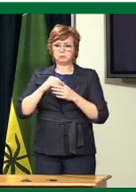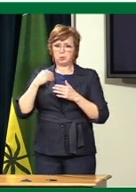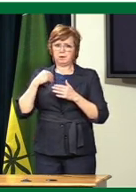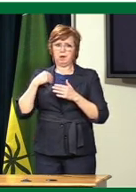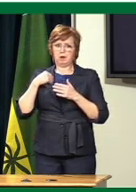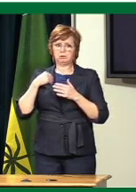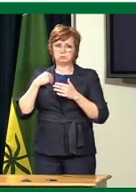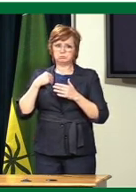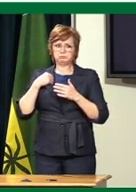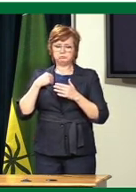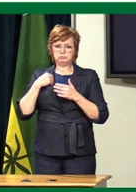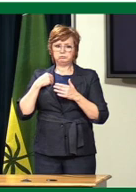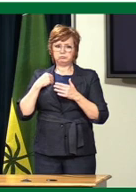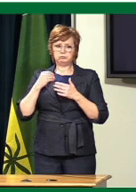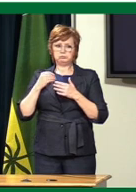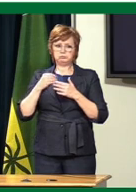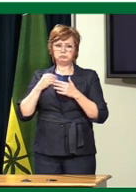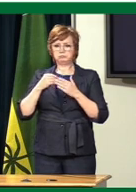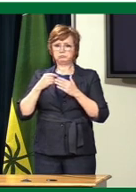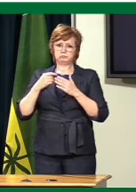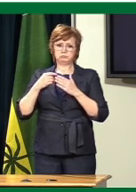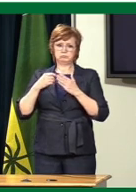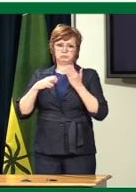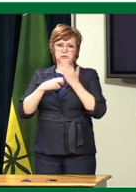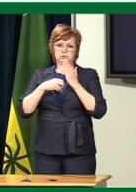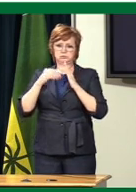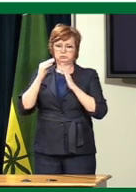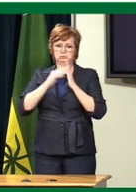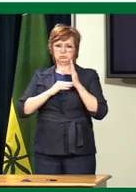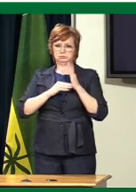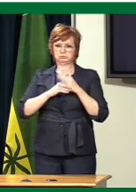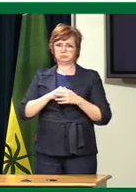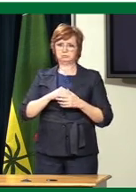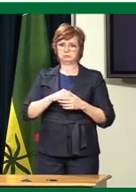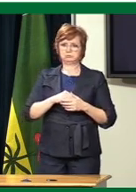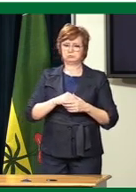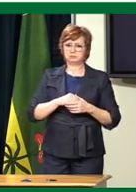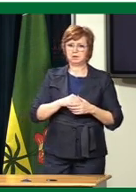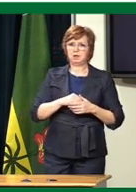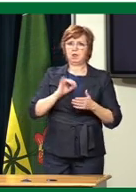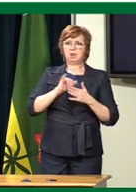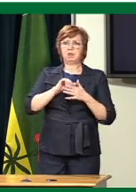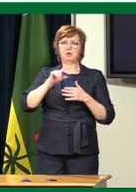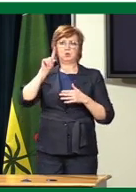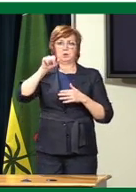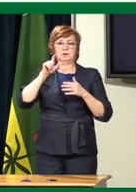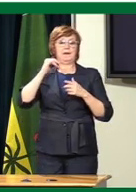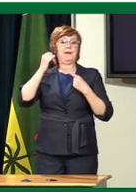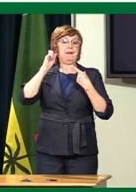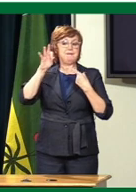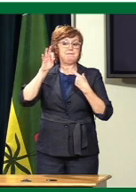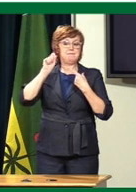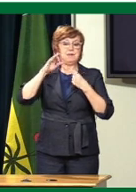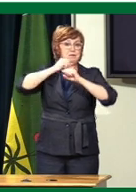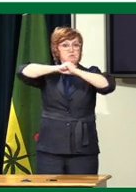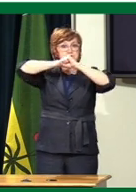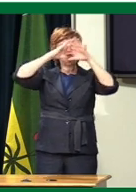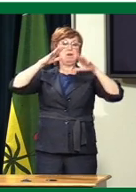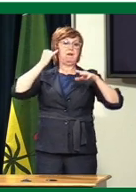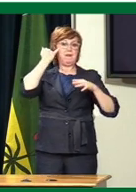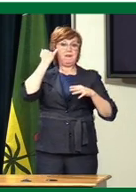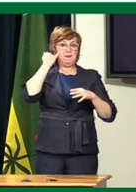respect to fines, but again, you're asking a hypothetical question, so I'm giving you an answer with respect to what